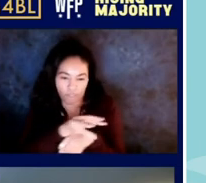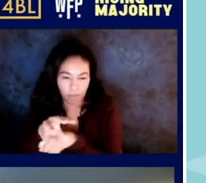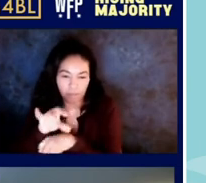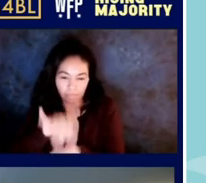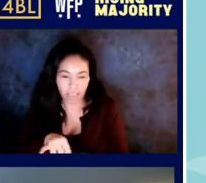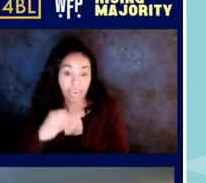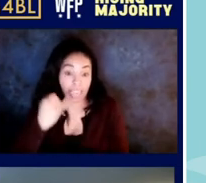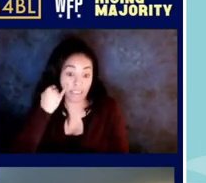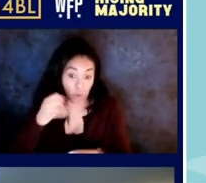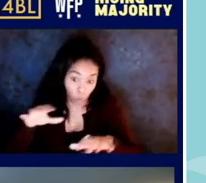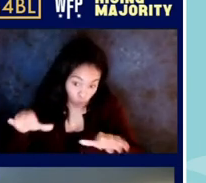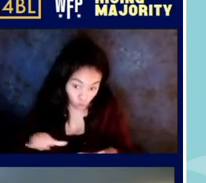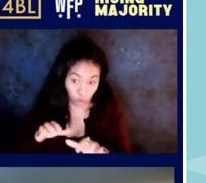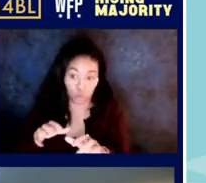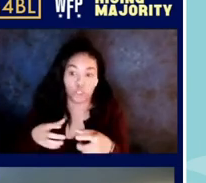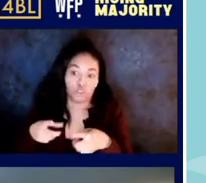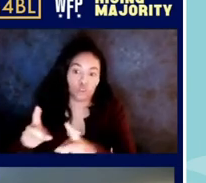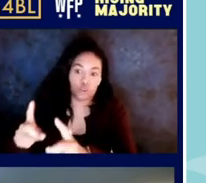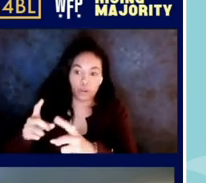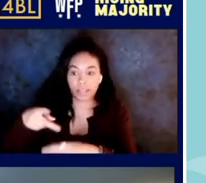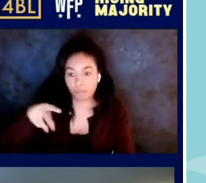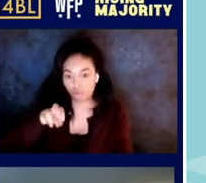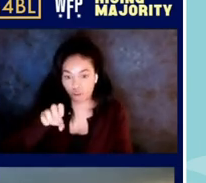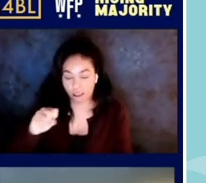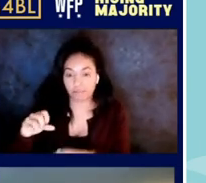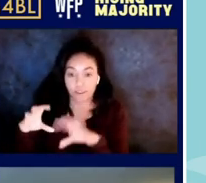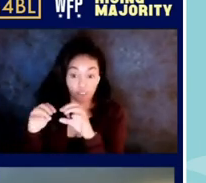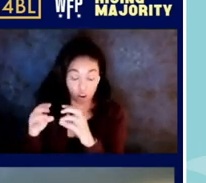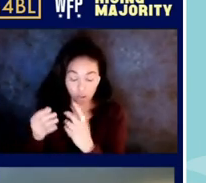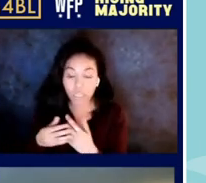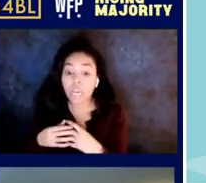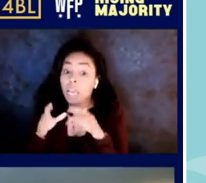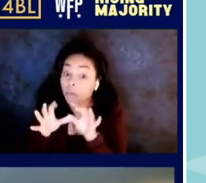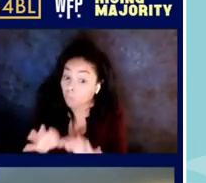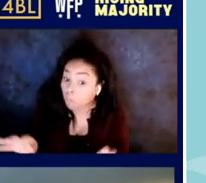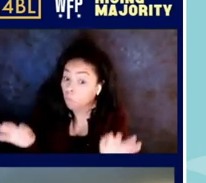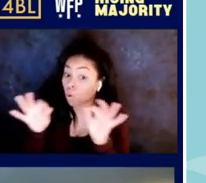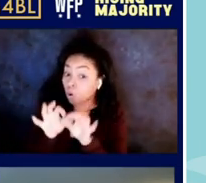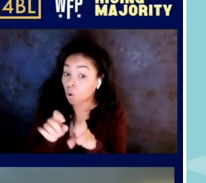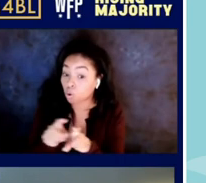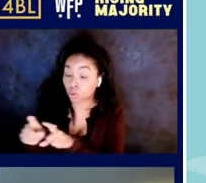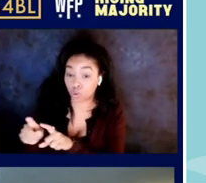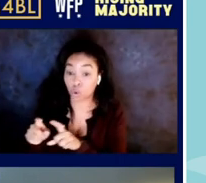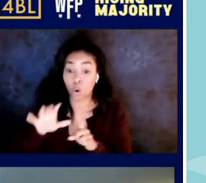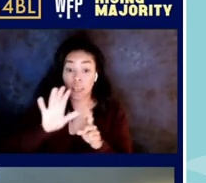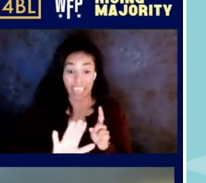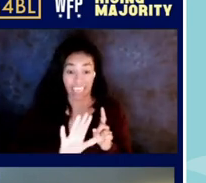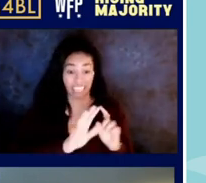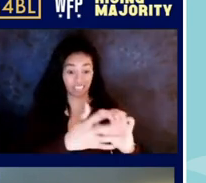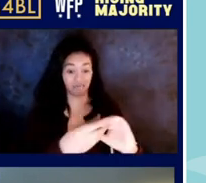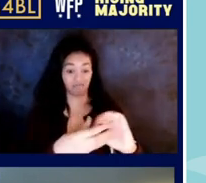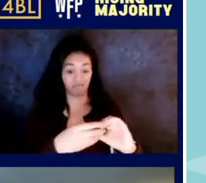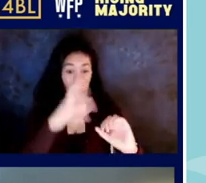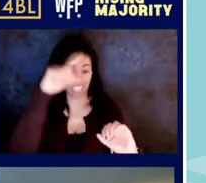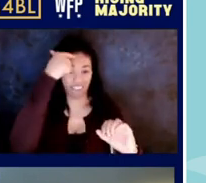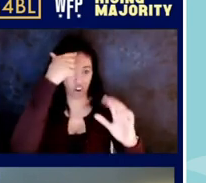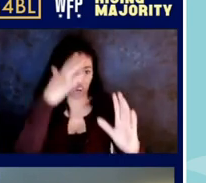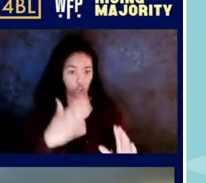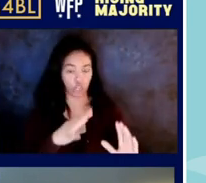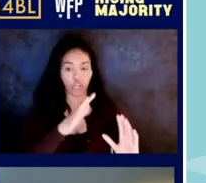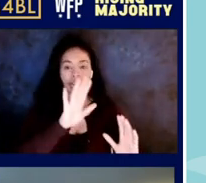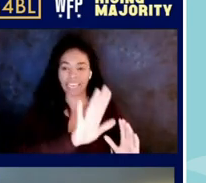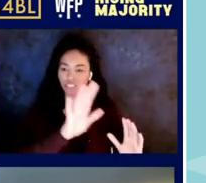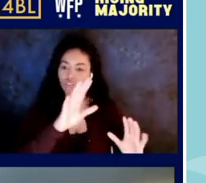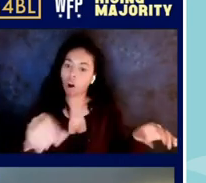press conference. Another thing that's important here is that it disrupted the narrative about COVID that the governor's